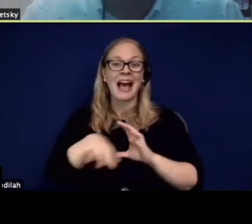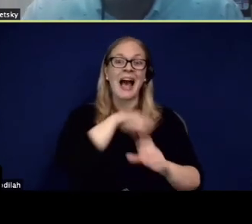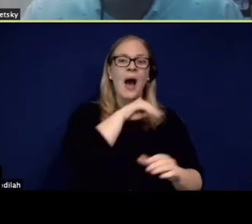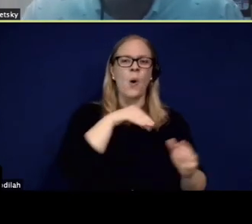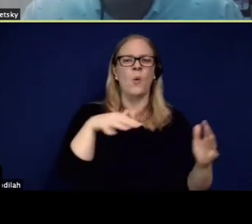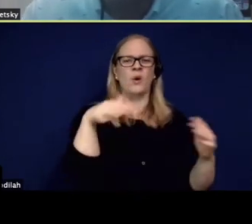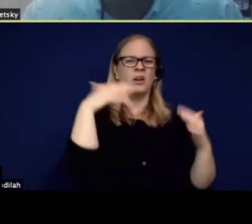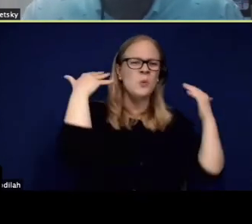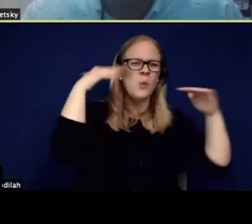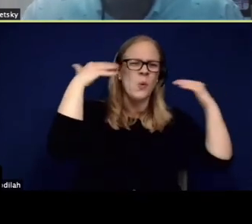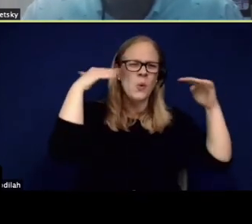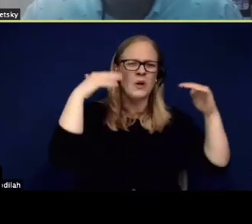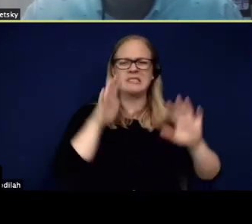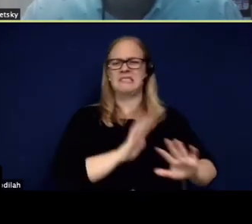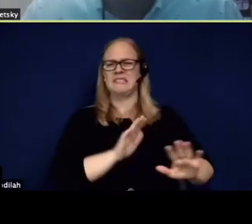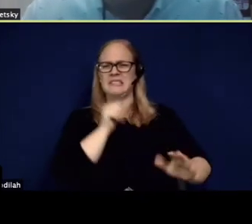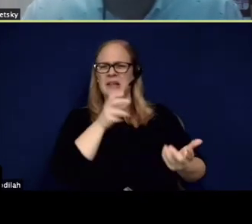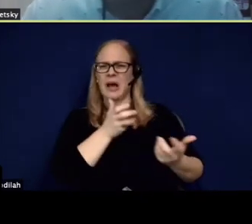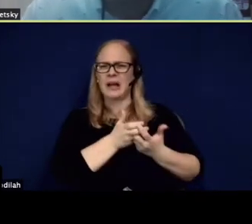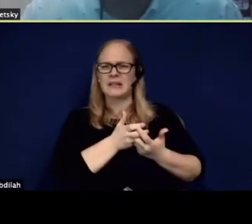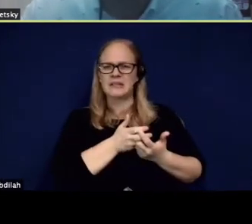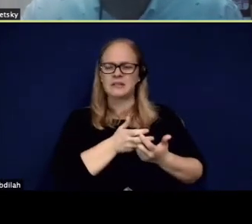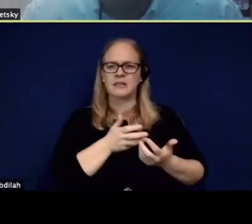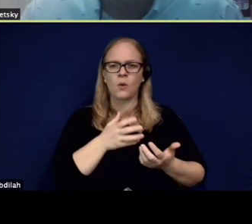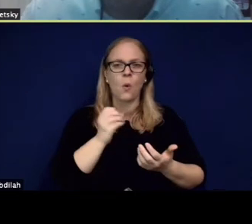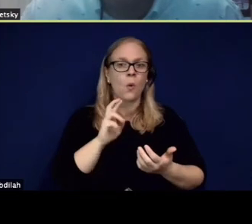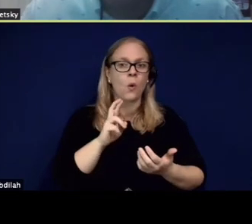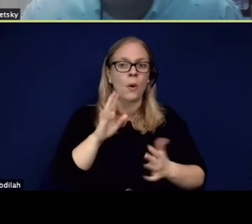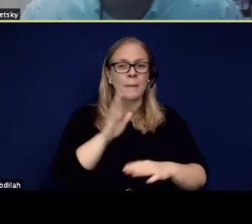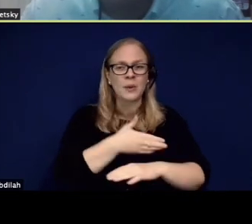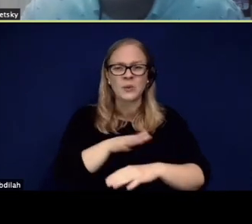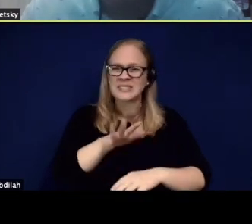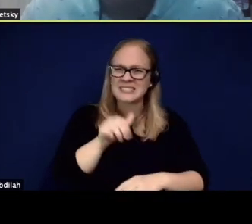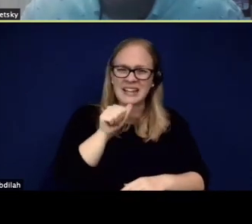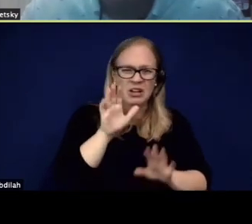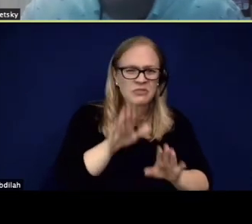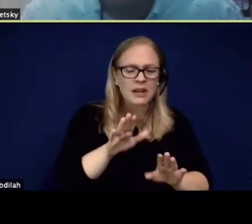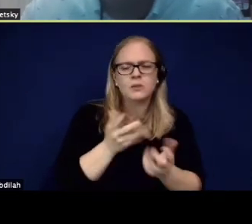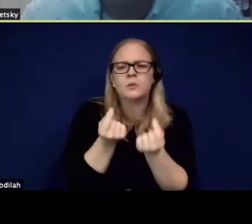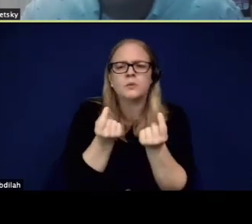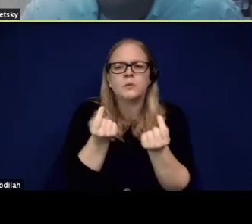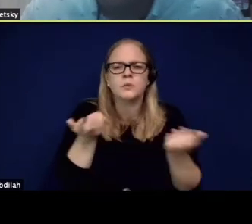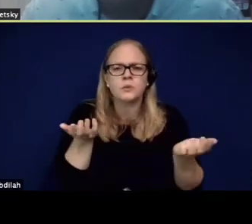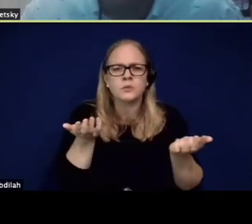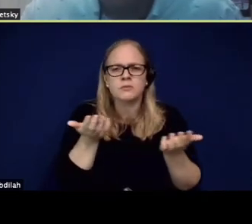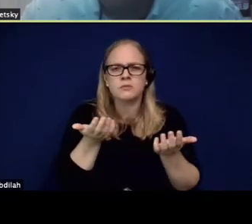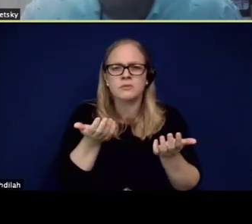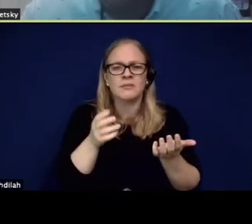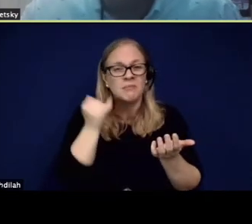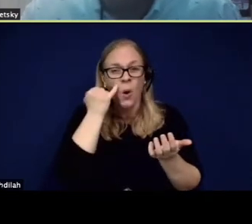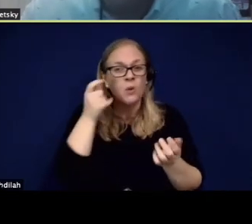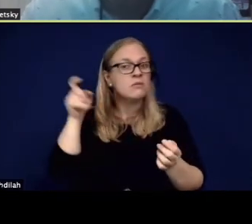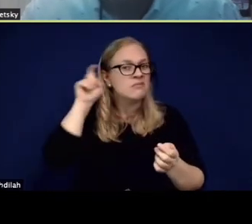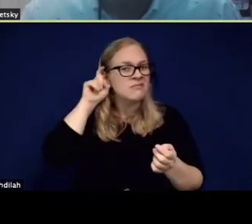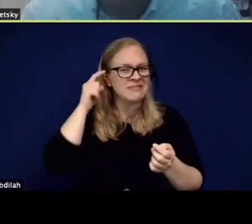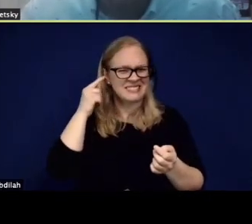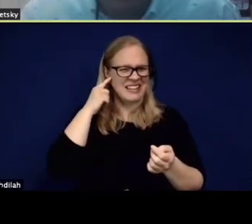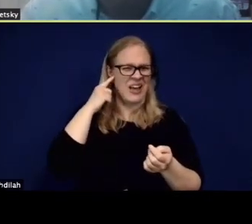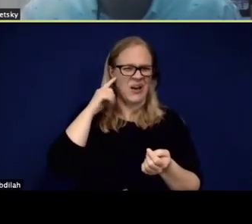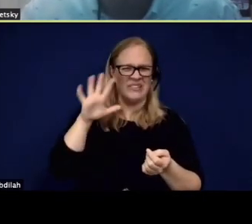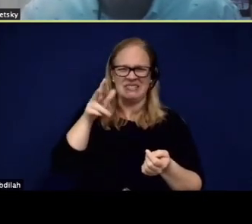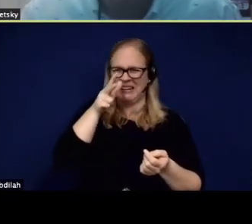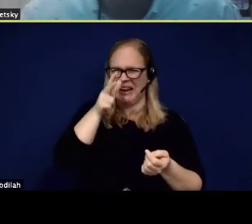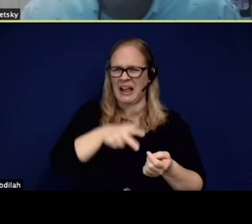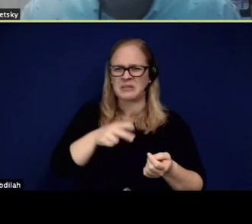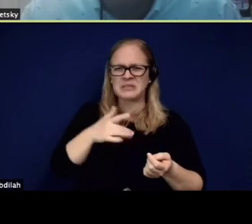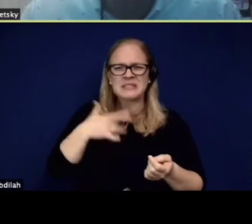for music and telephone? What happens if the sound quality is not so good? It sounds too tinny. What happens if it's too